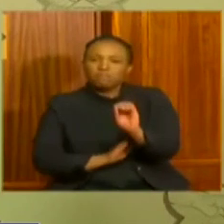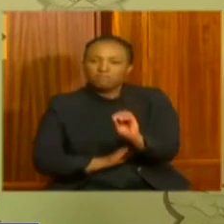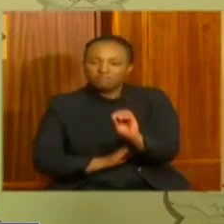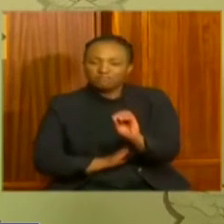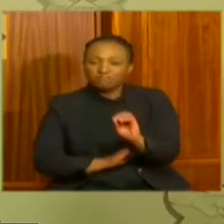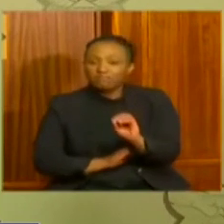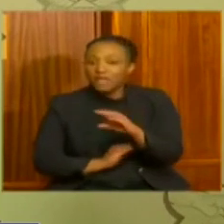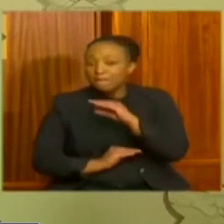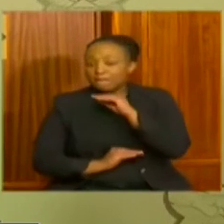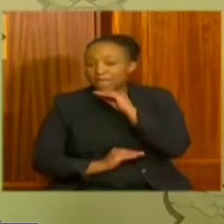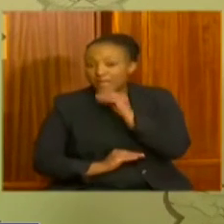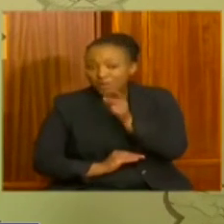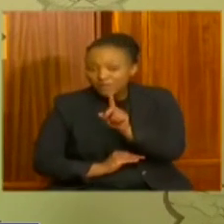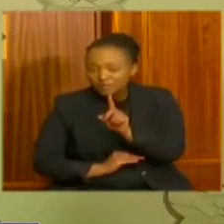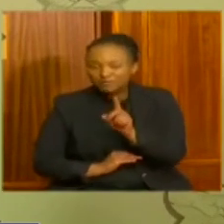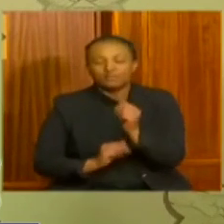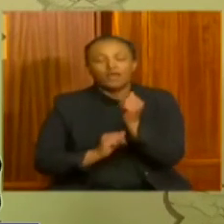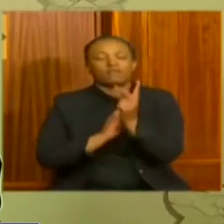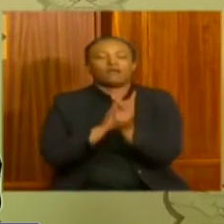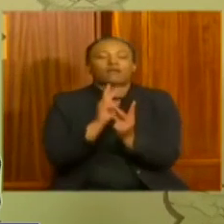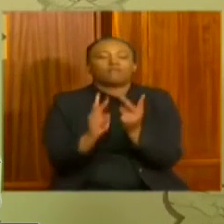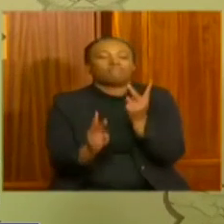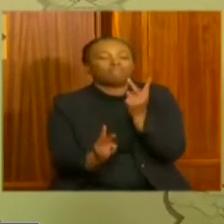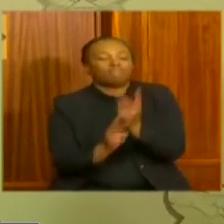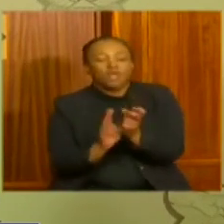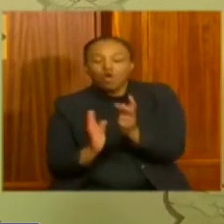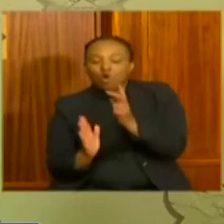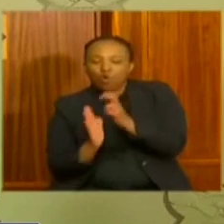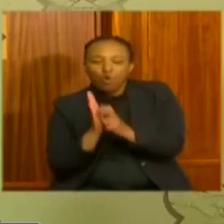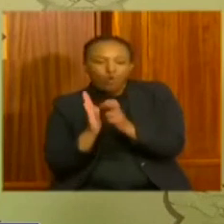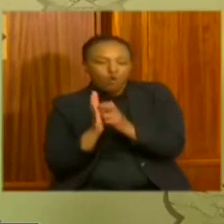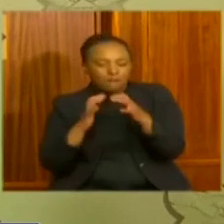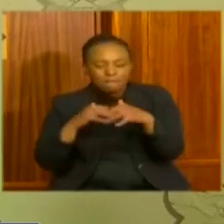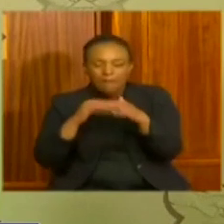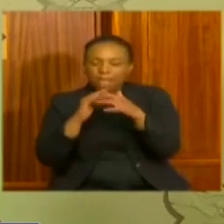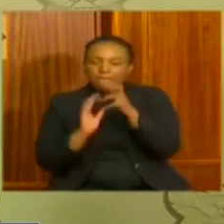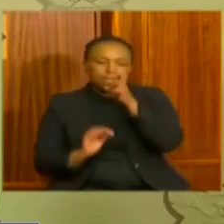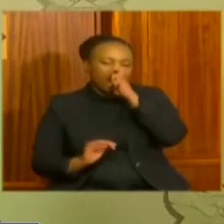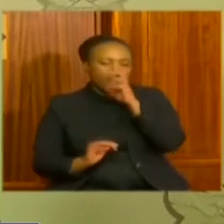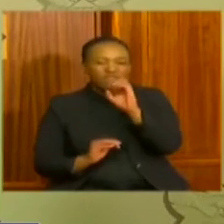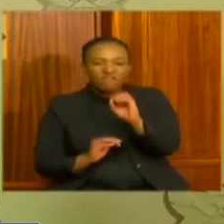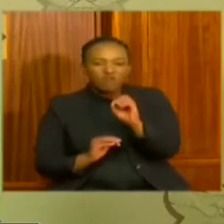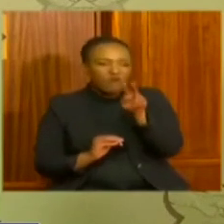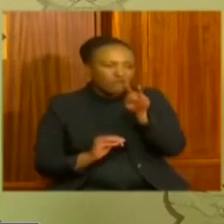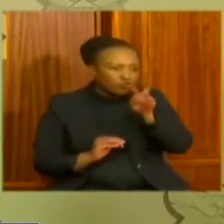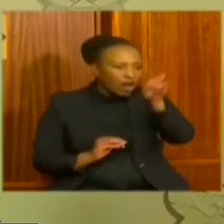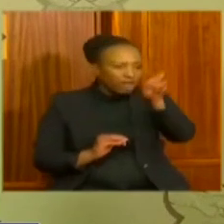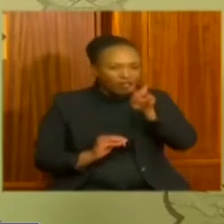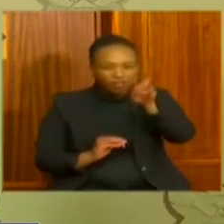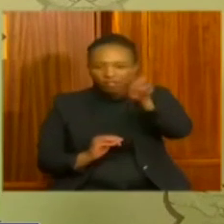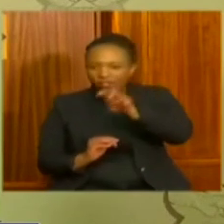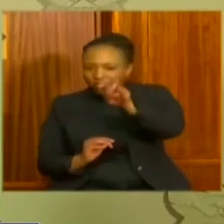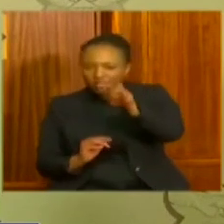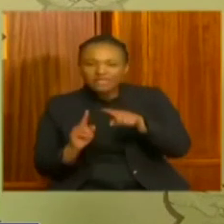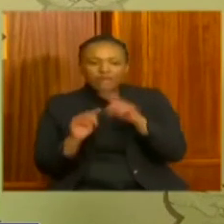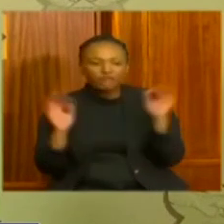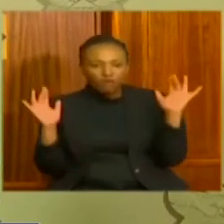we must once again tighten restrictions on the movement of persons and